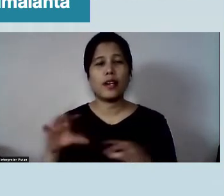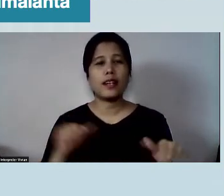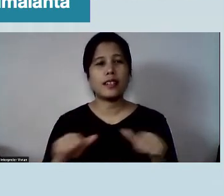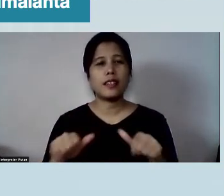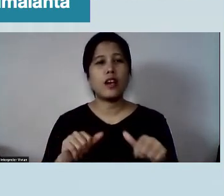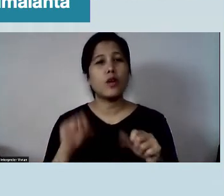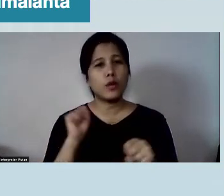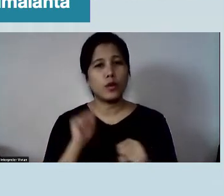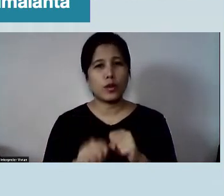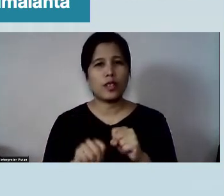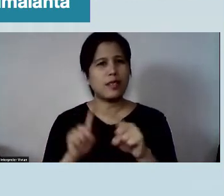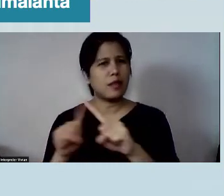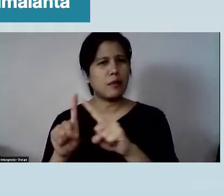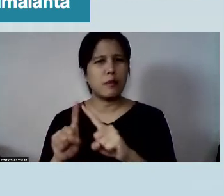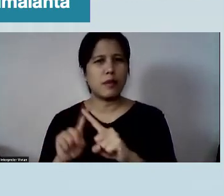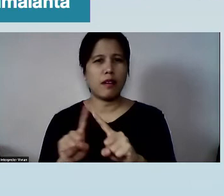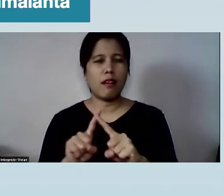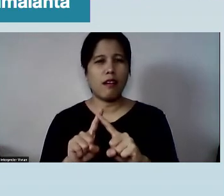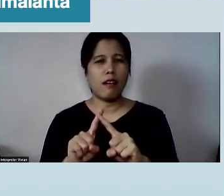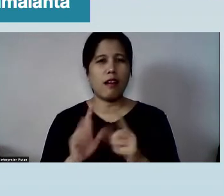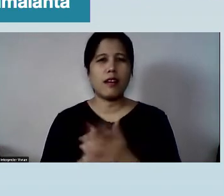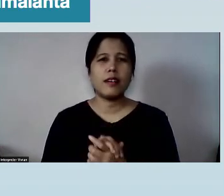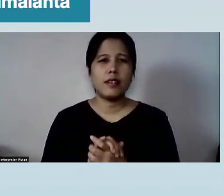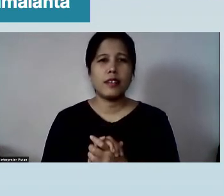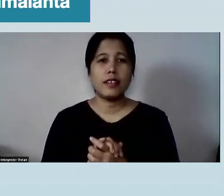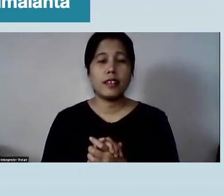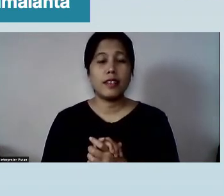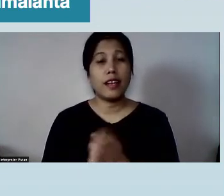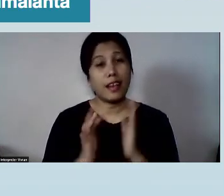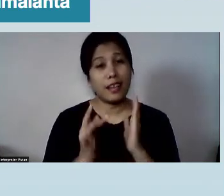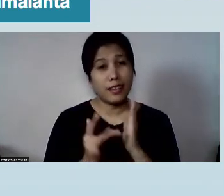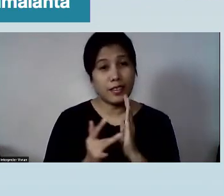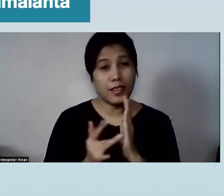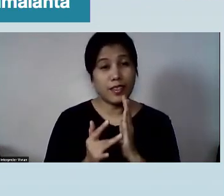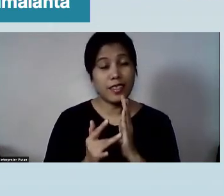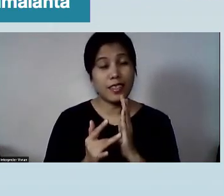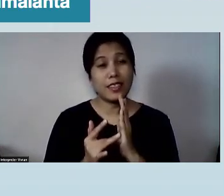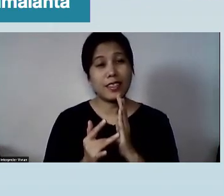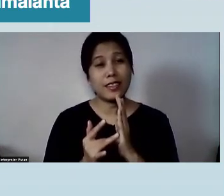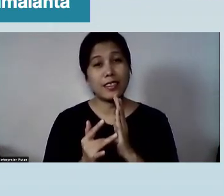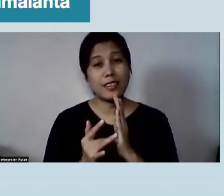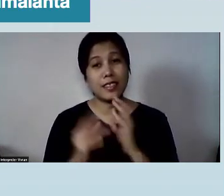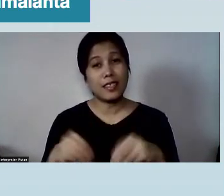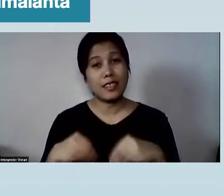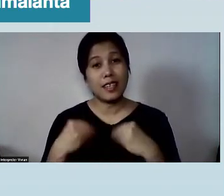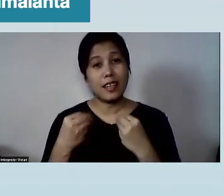So, iba-iba yan. Remove electronics, diba? Assign them